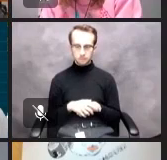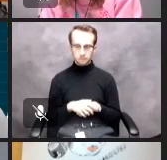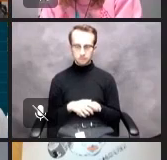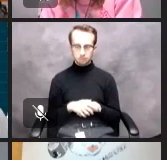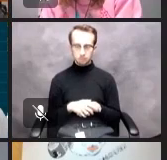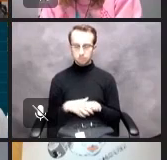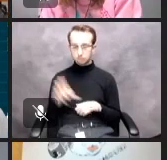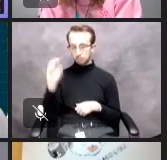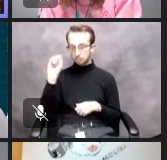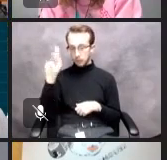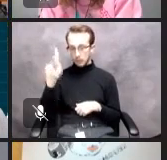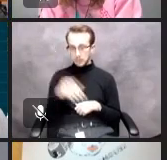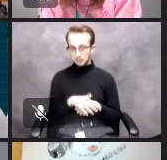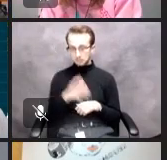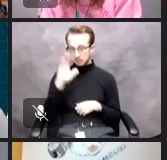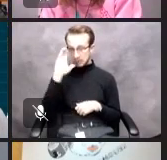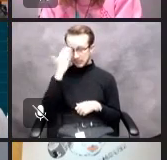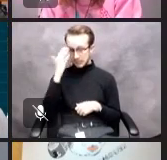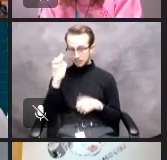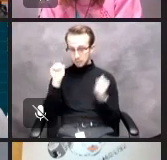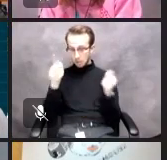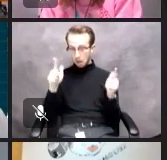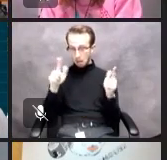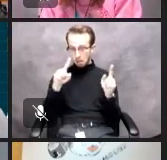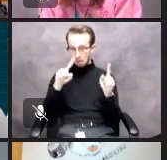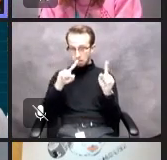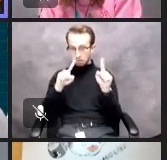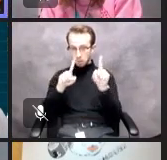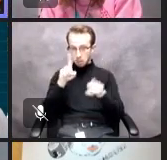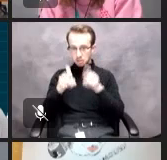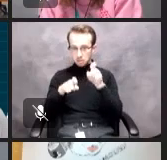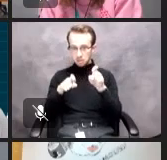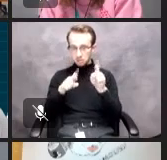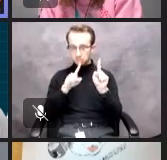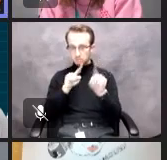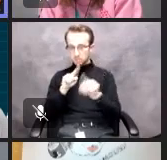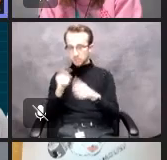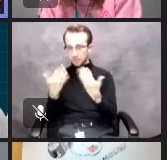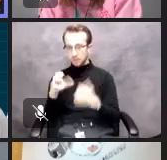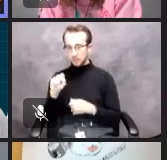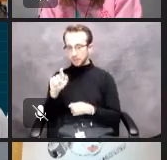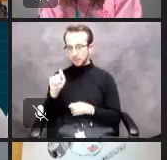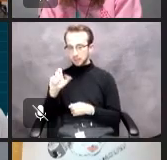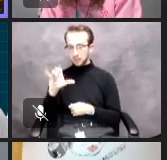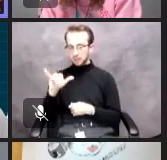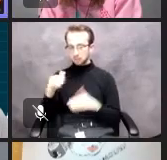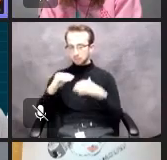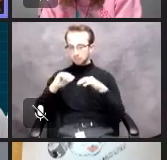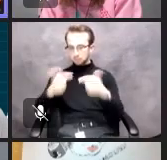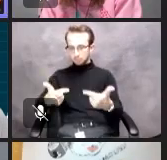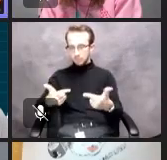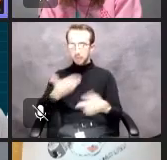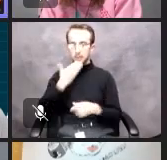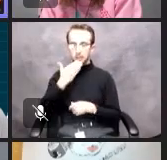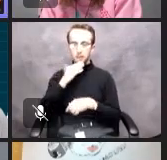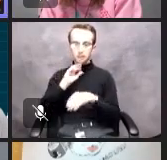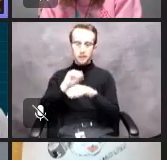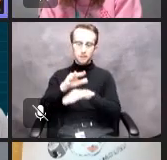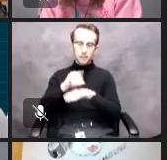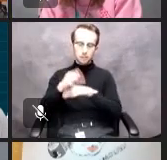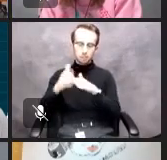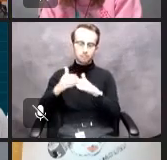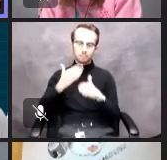Okay, looks like that's all the questions. Stacy, I'll turn things back to you. Thank you, advisory. It's great to spend some time with